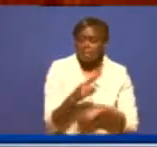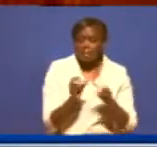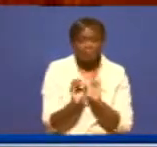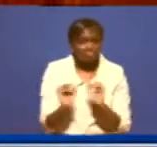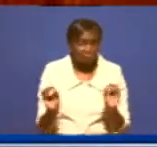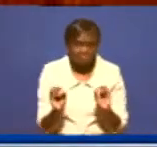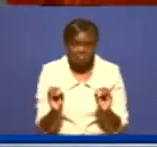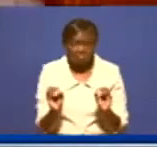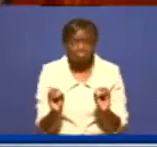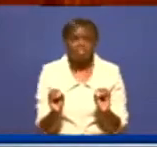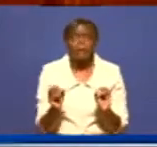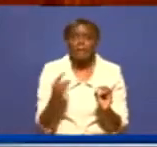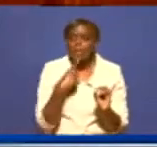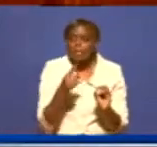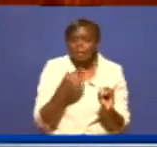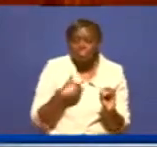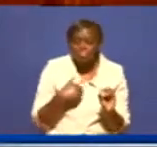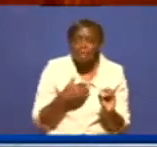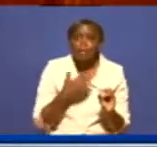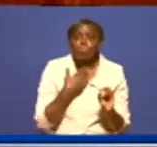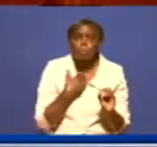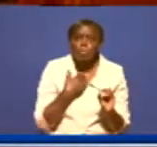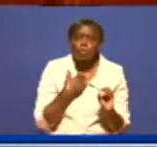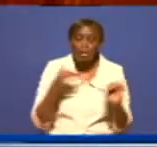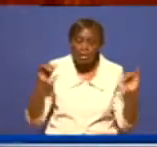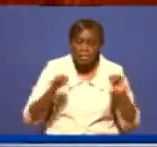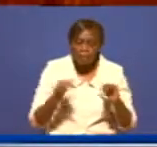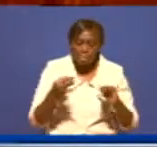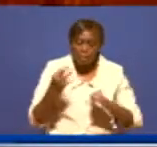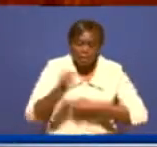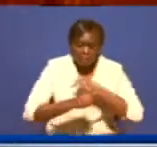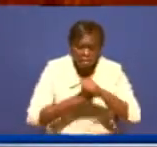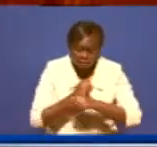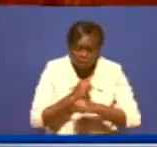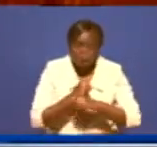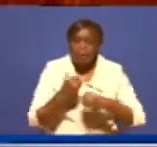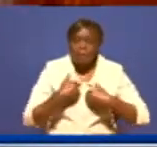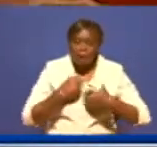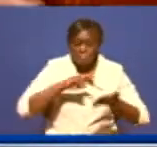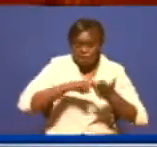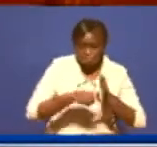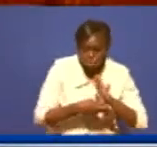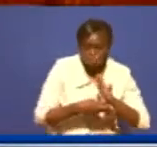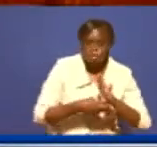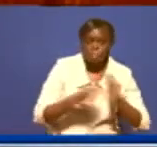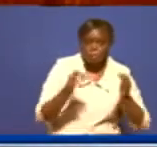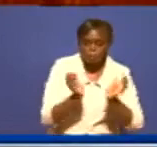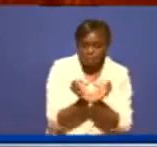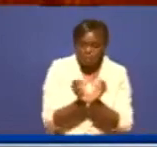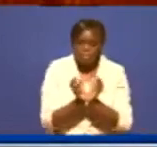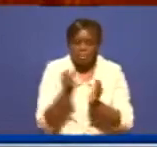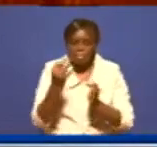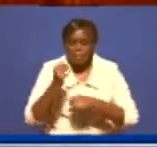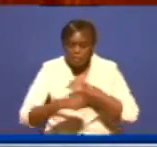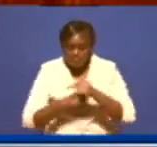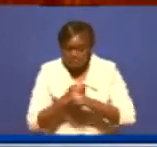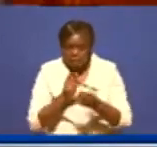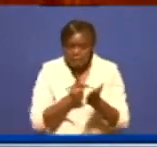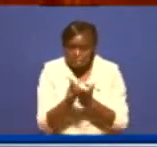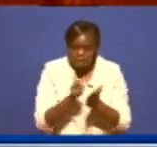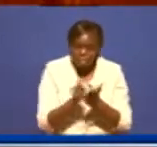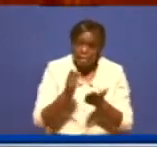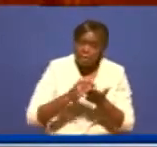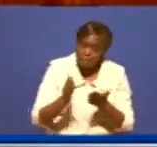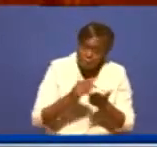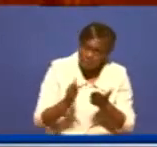So if you say, I'm going to be staying here for 3 years, I have a contract with my company for 3 years, this is how much I should pay, and it